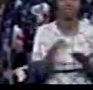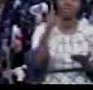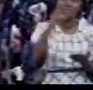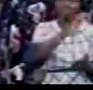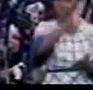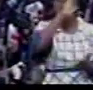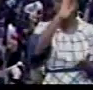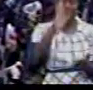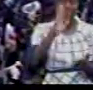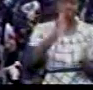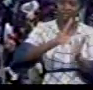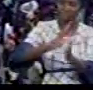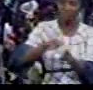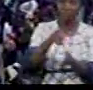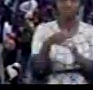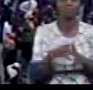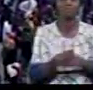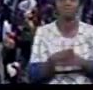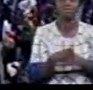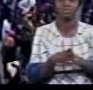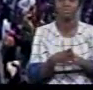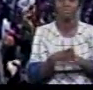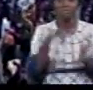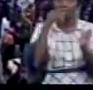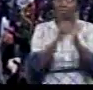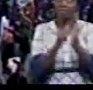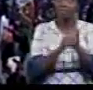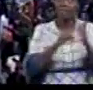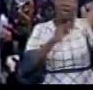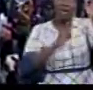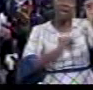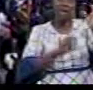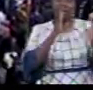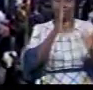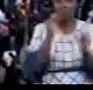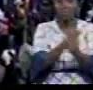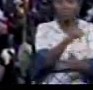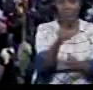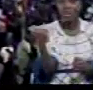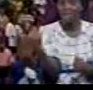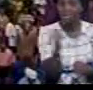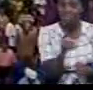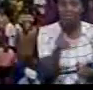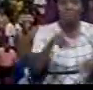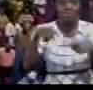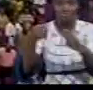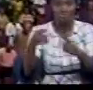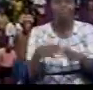you. I will be with you everywhere you go.